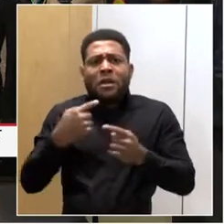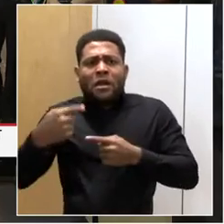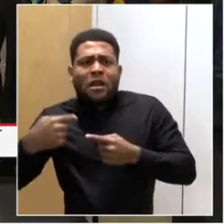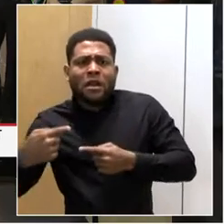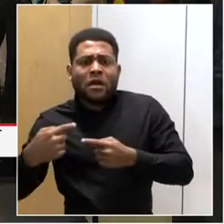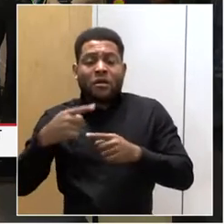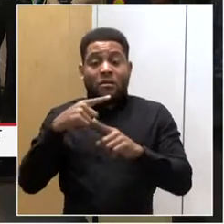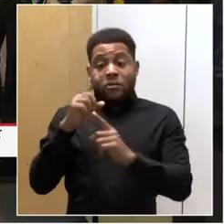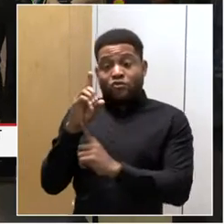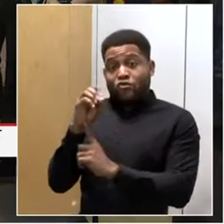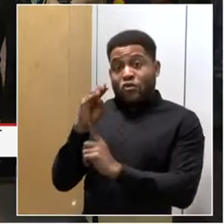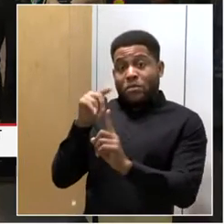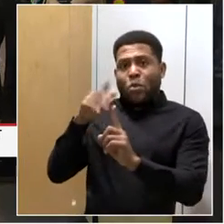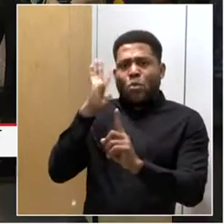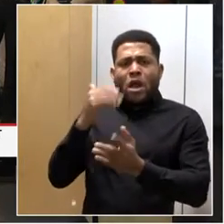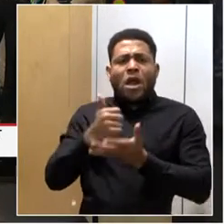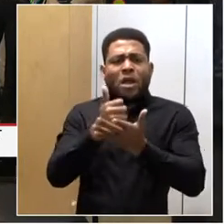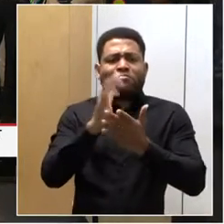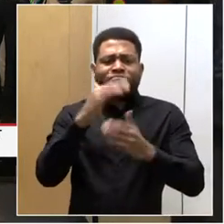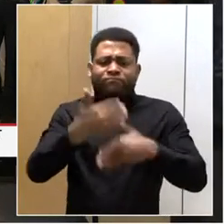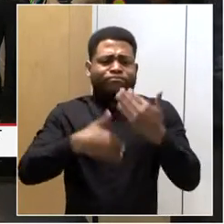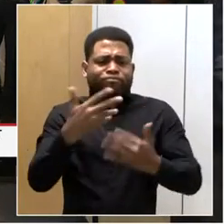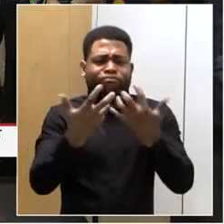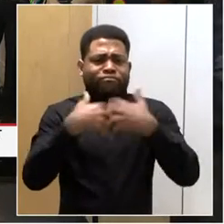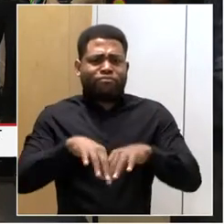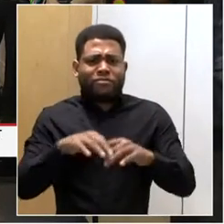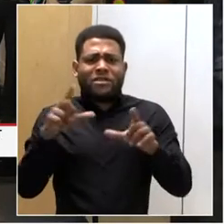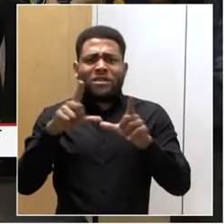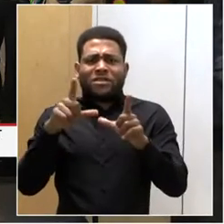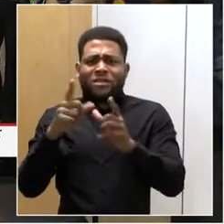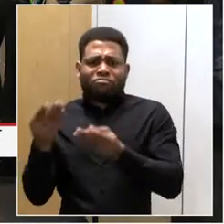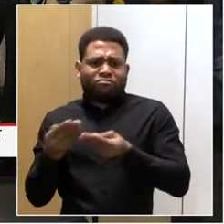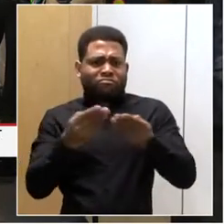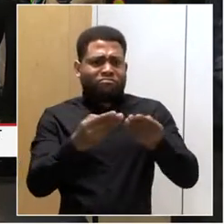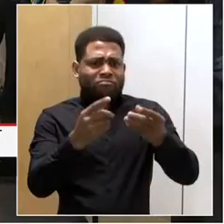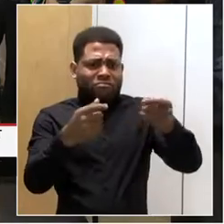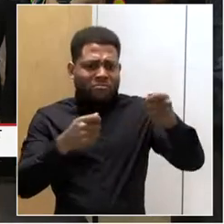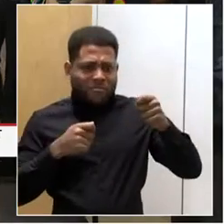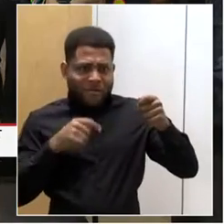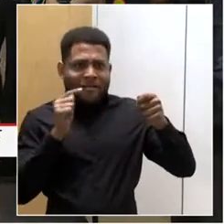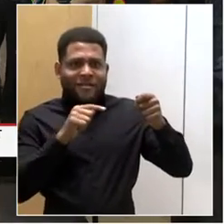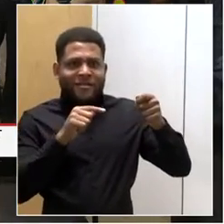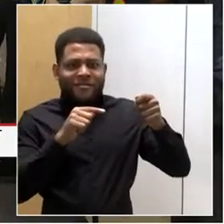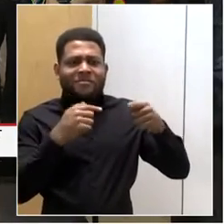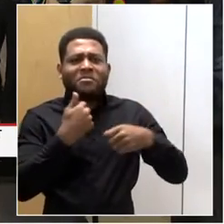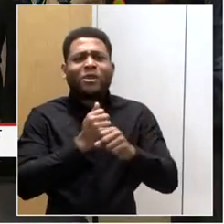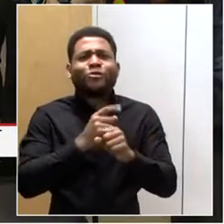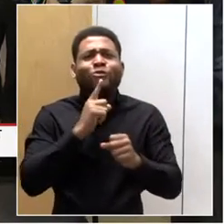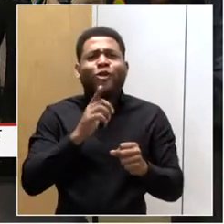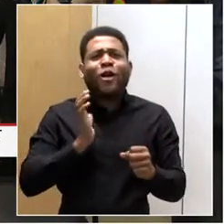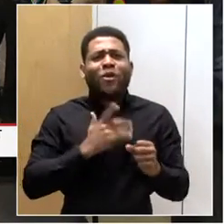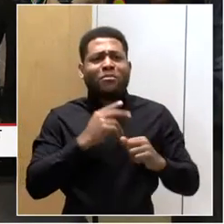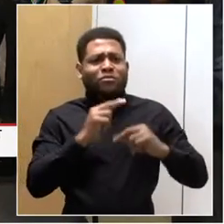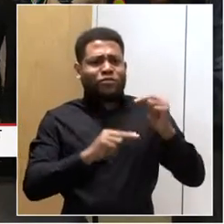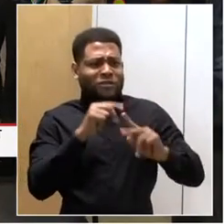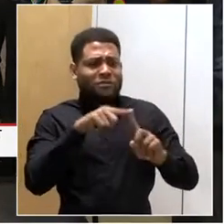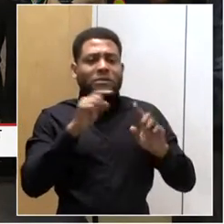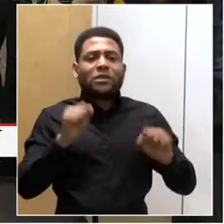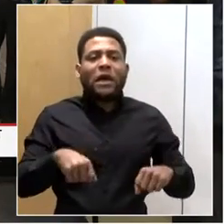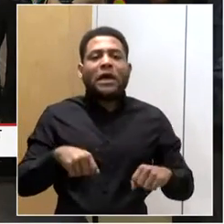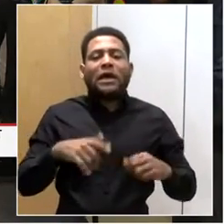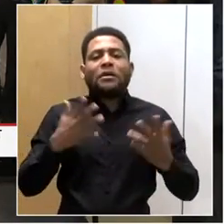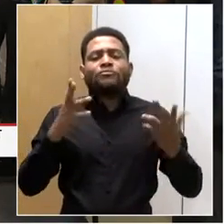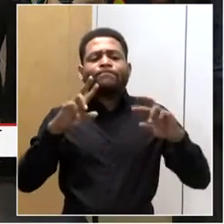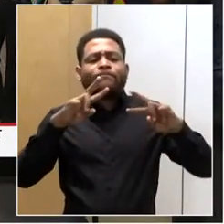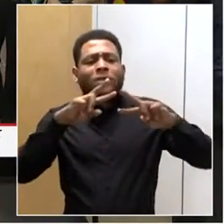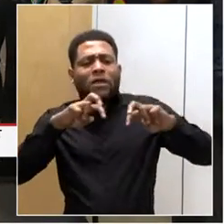also want to make sure that we are having a predictive way to assess what it